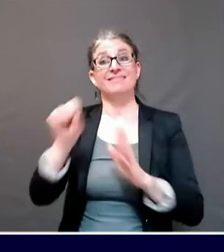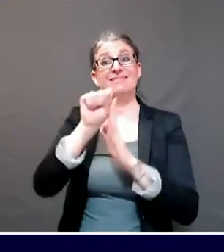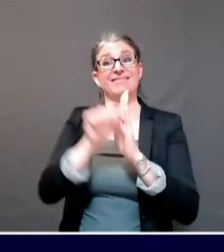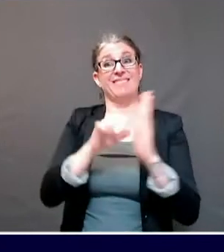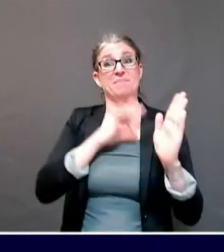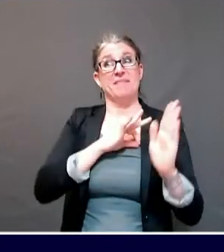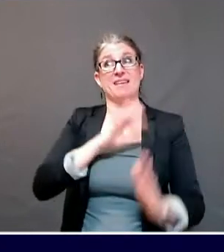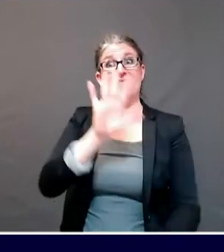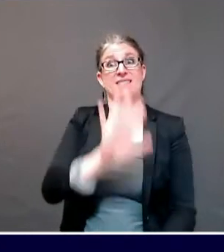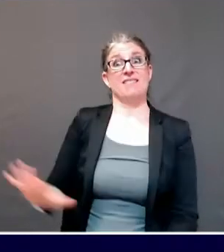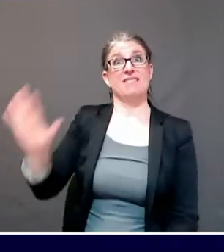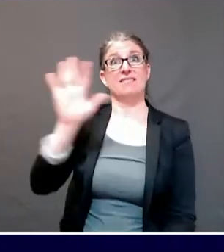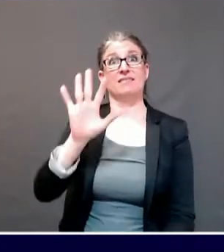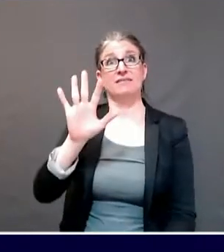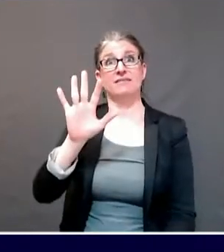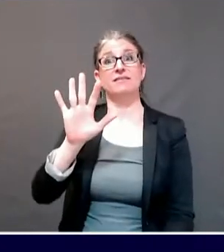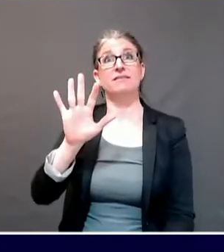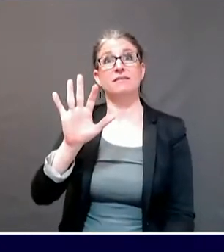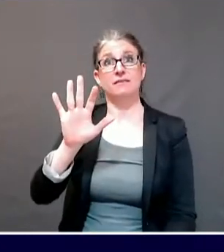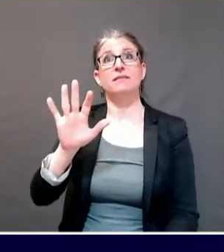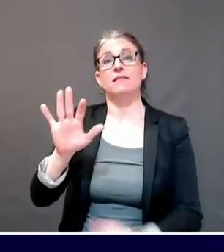received reports of